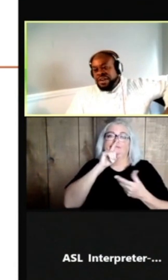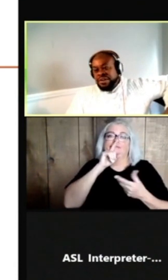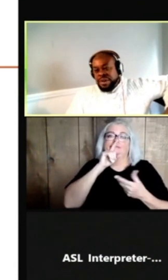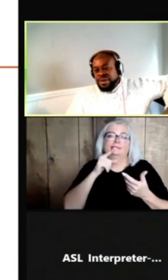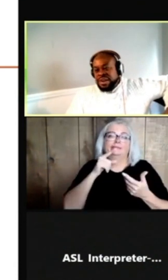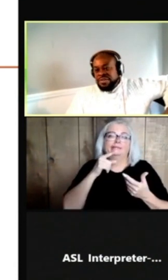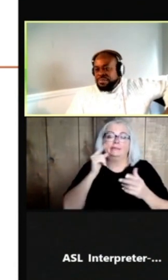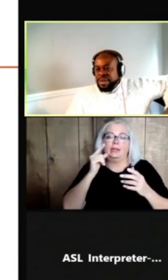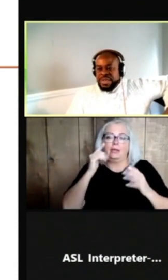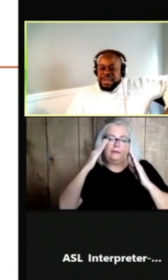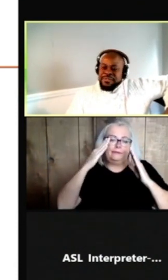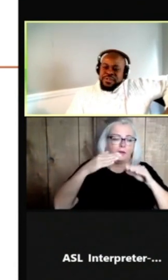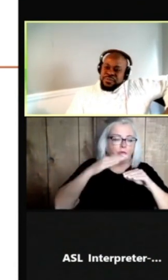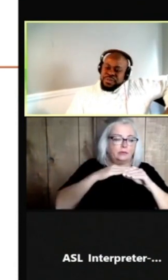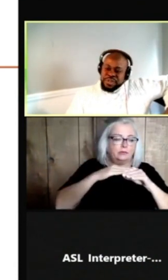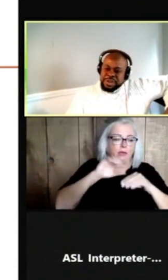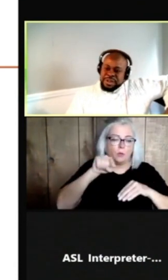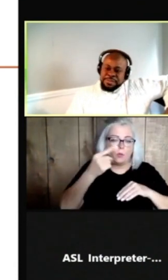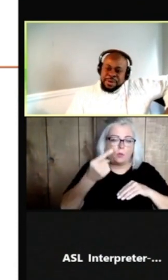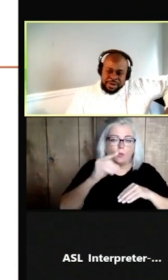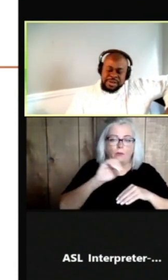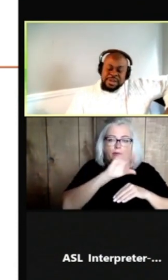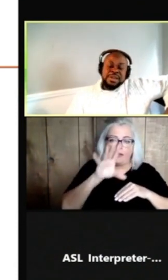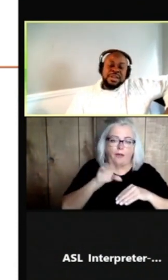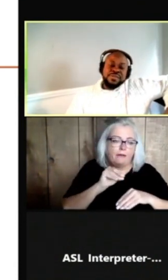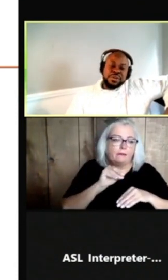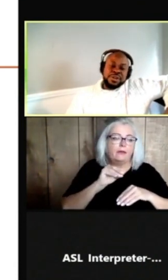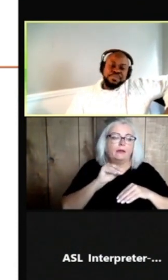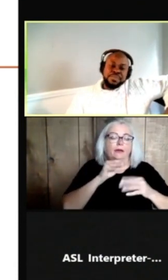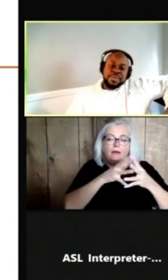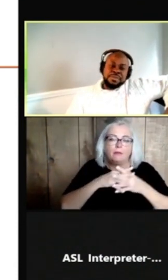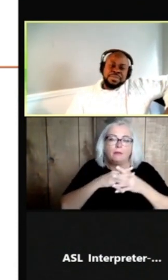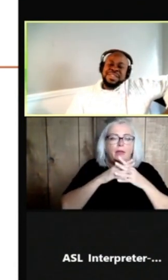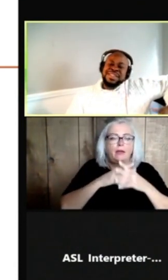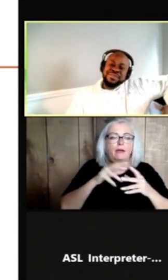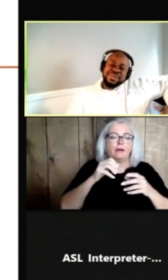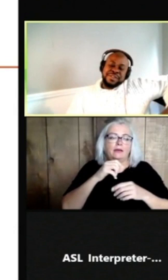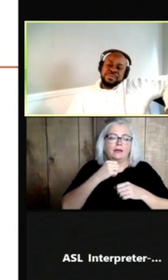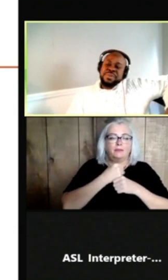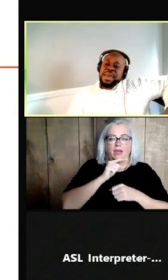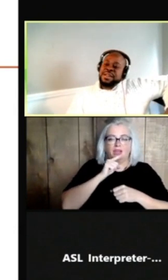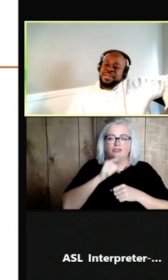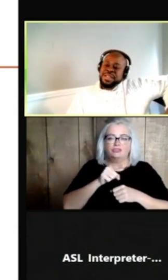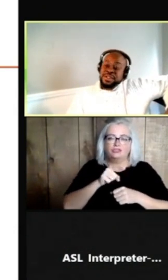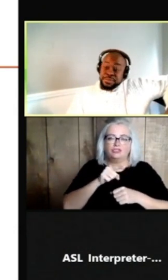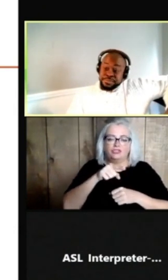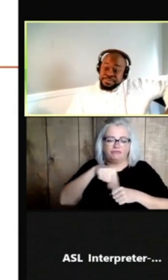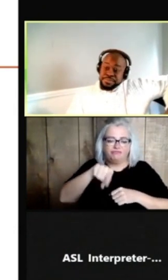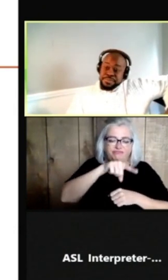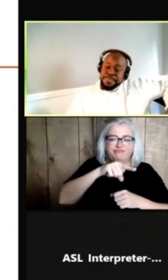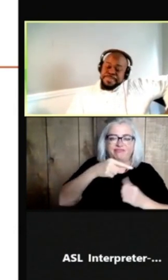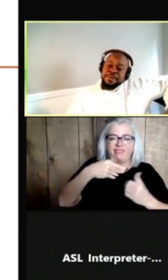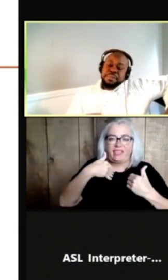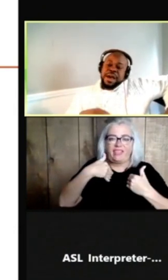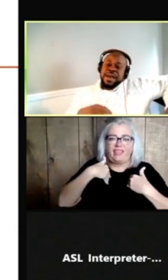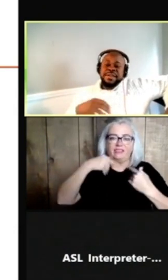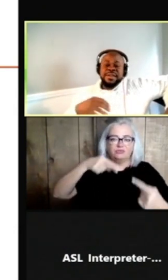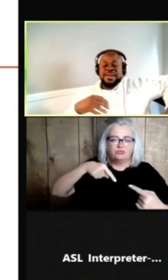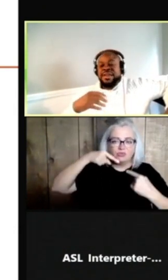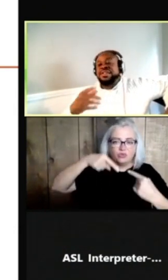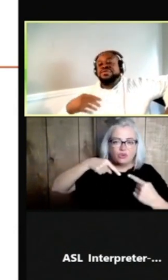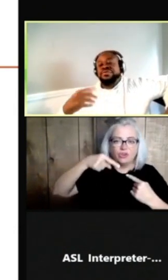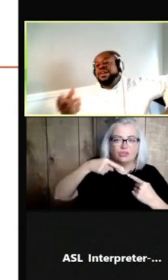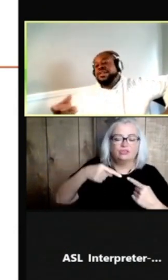targeting African Americans and making it difficult for them to take part in voting, but the cumulative impact is that they do